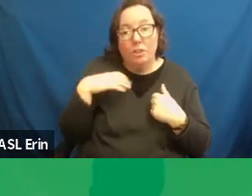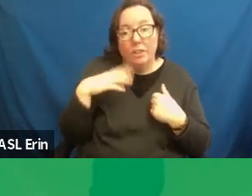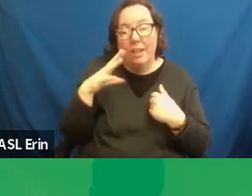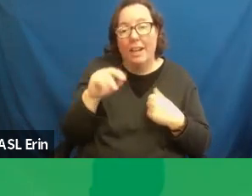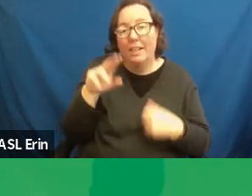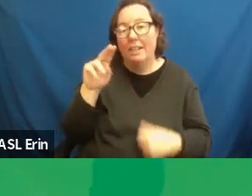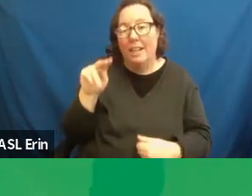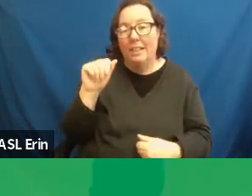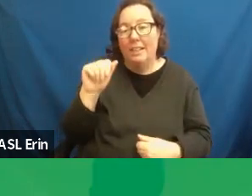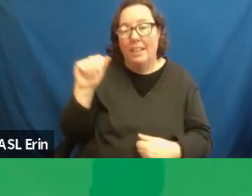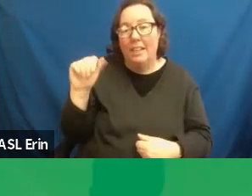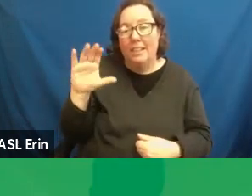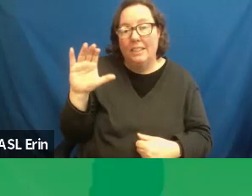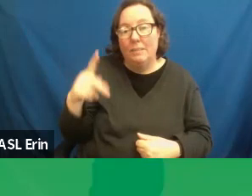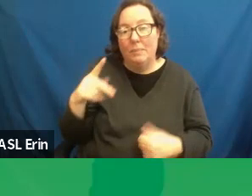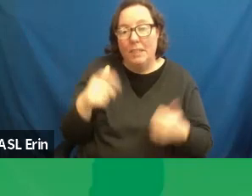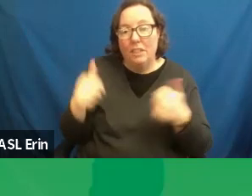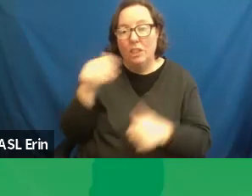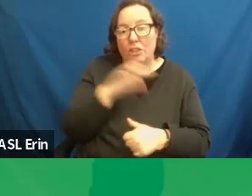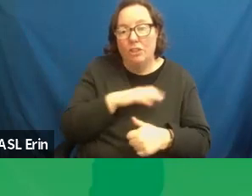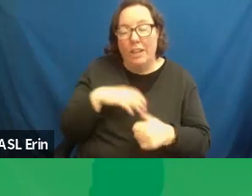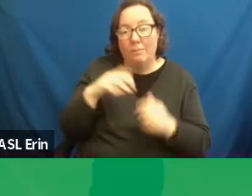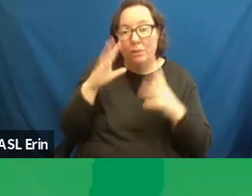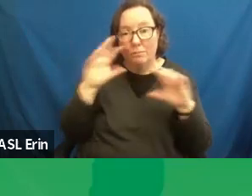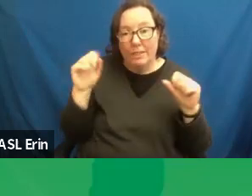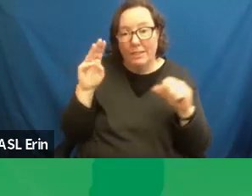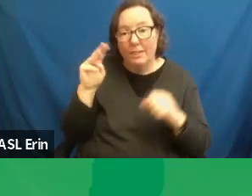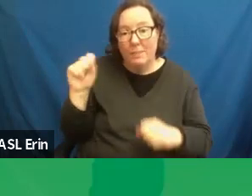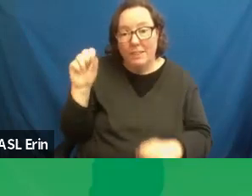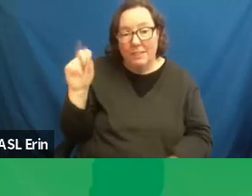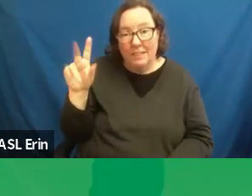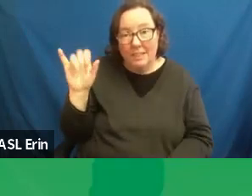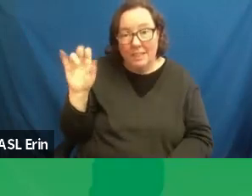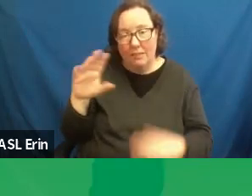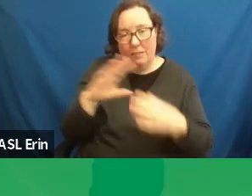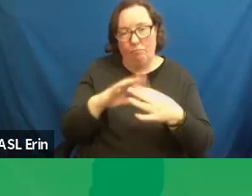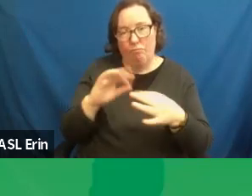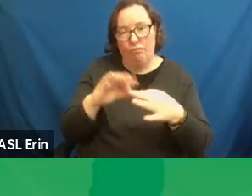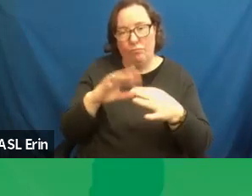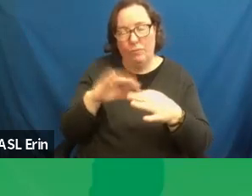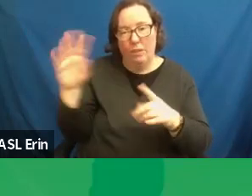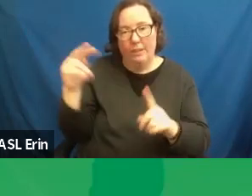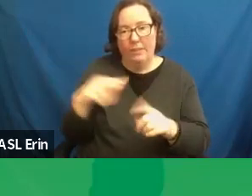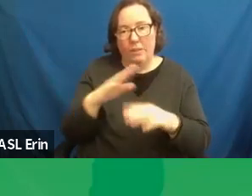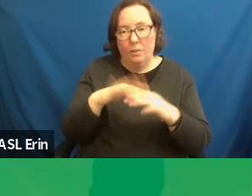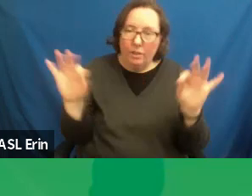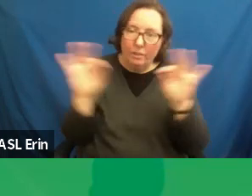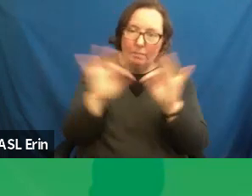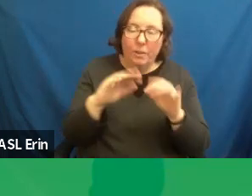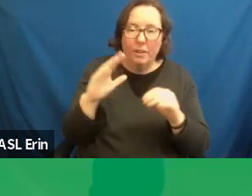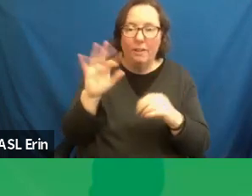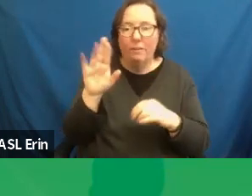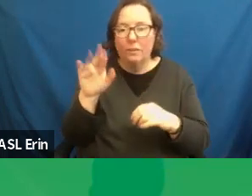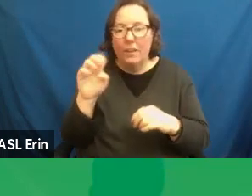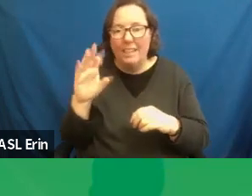NAACP chapter president, Ms. Tanisha Sullivan, provide extraordinary remarks on the importance of race-conscious policies in